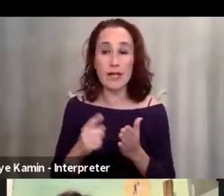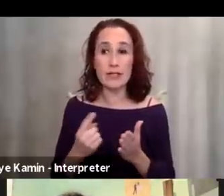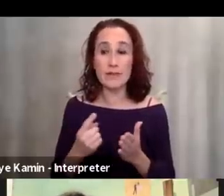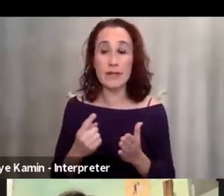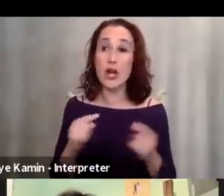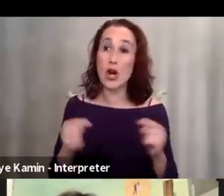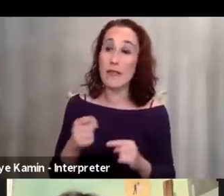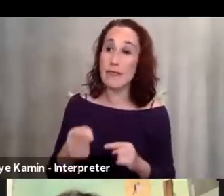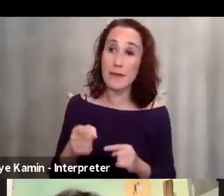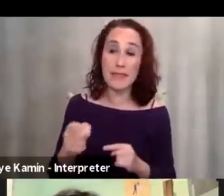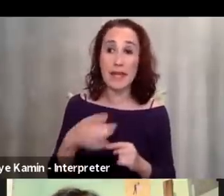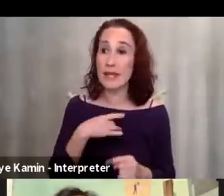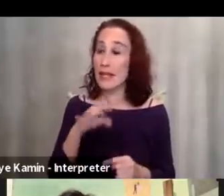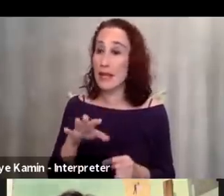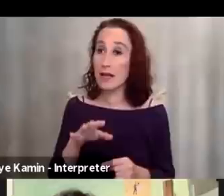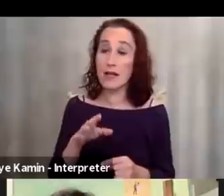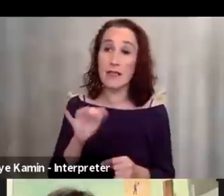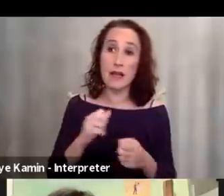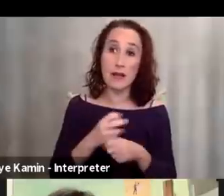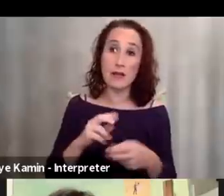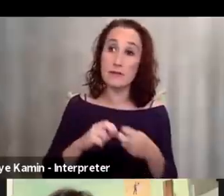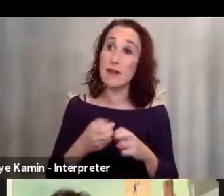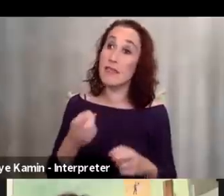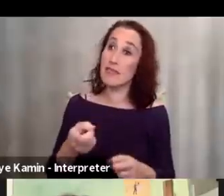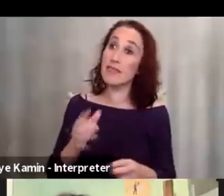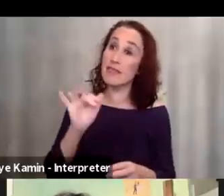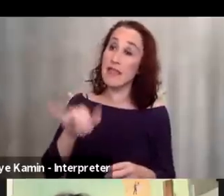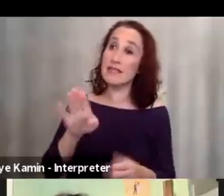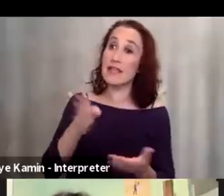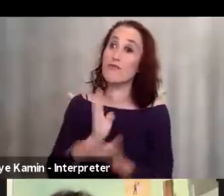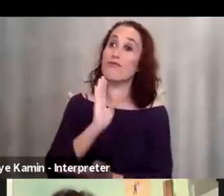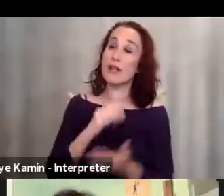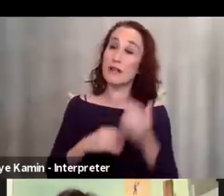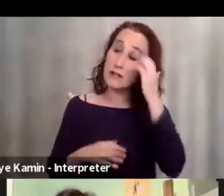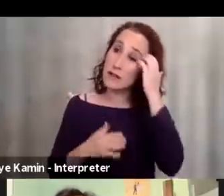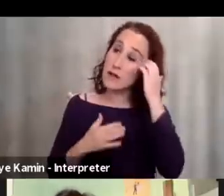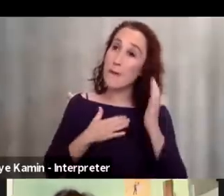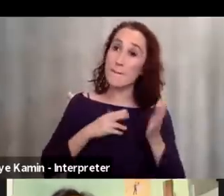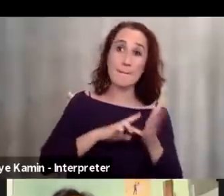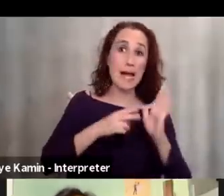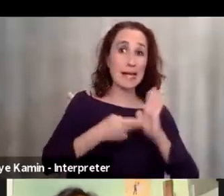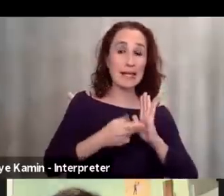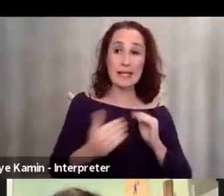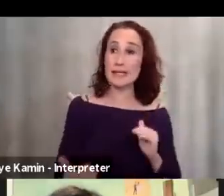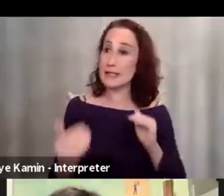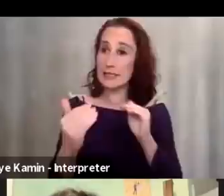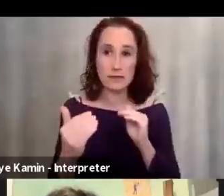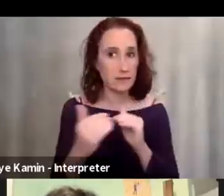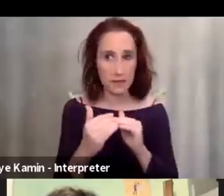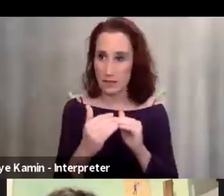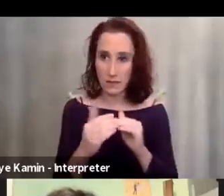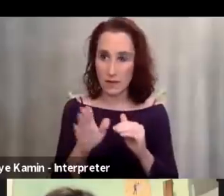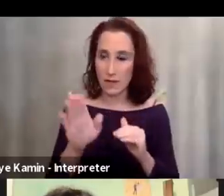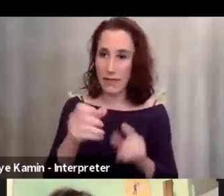it, that it was problematic to them, they're entitled to that. My intent does not equal